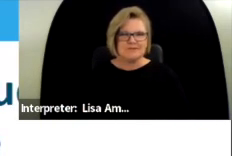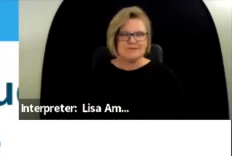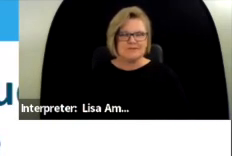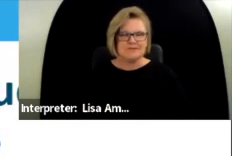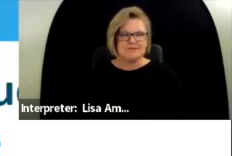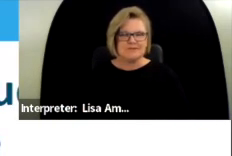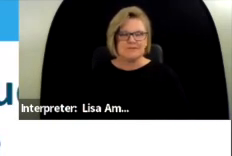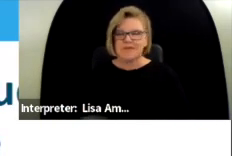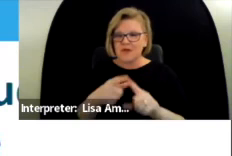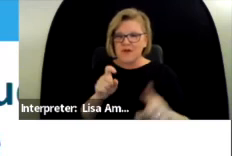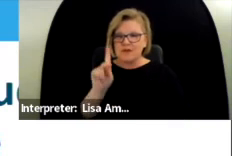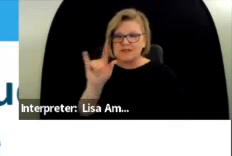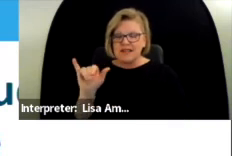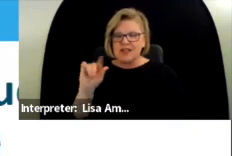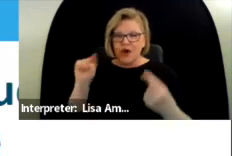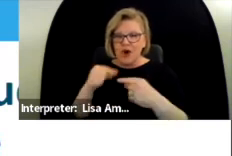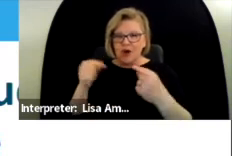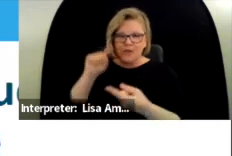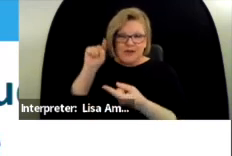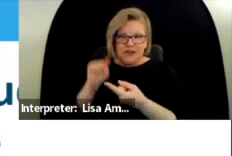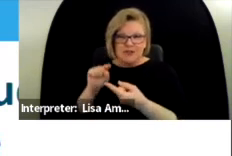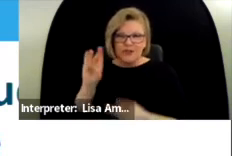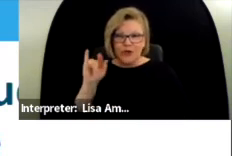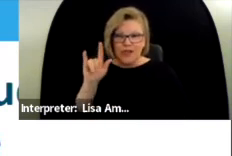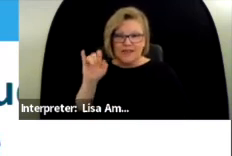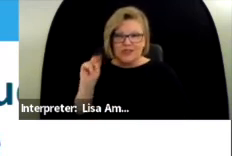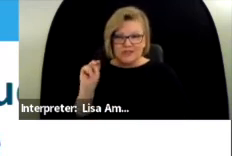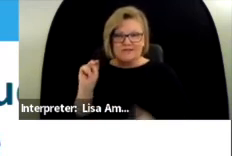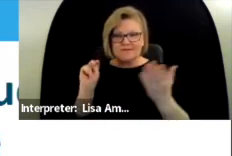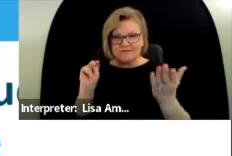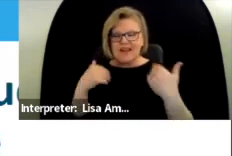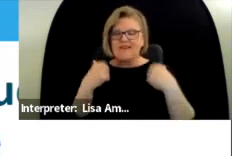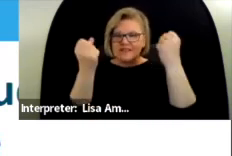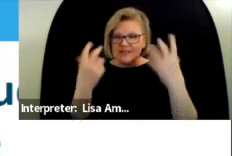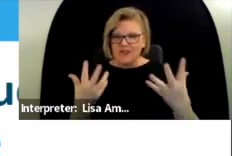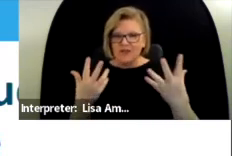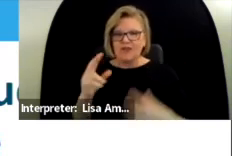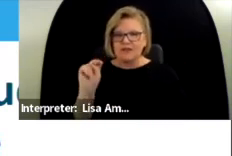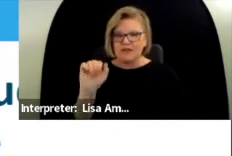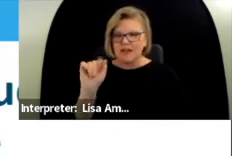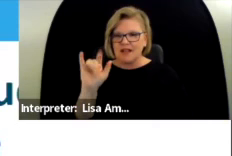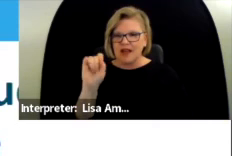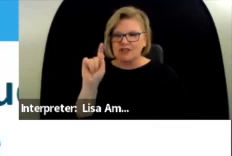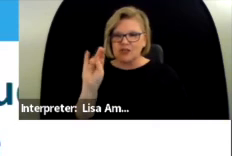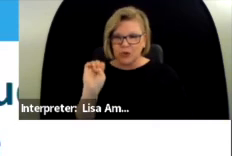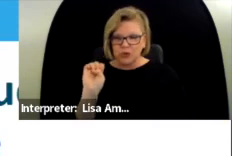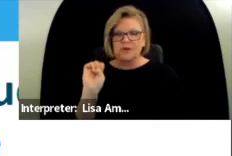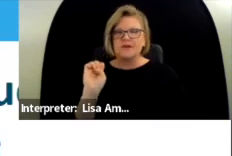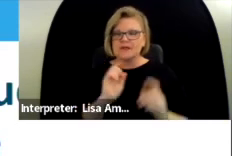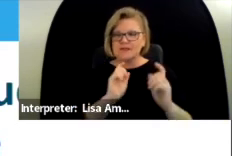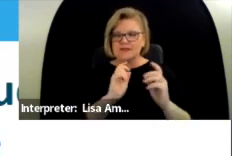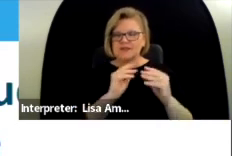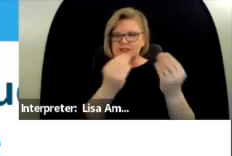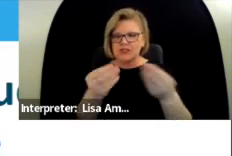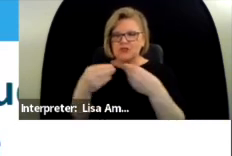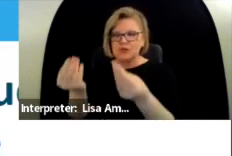From the Kentucky Harm Reduction Coalition, we also have several naloxone distribution and training programs.